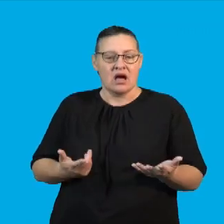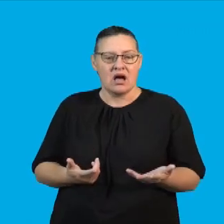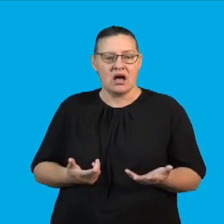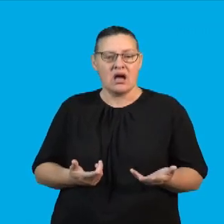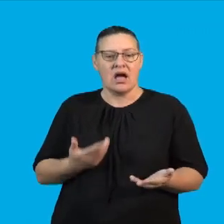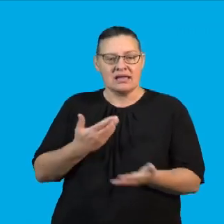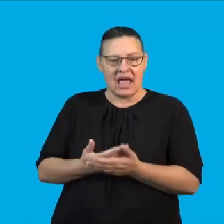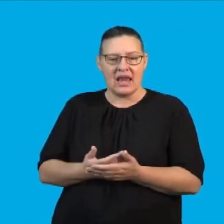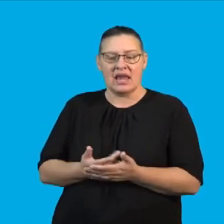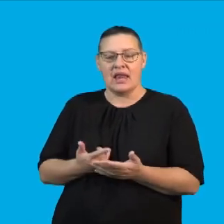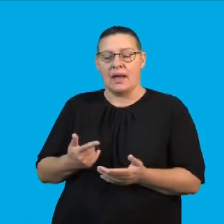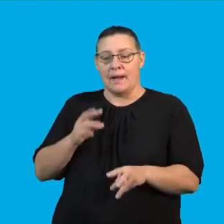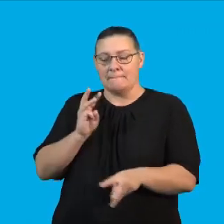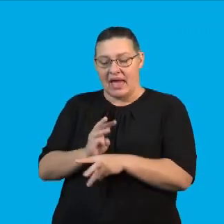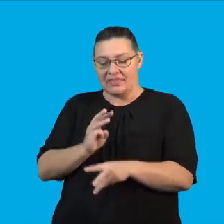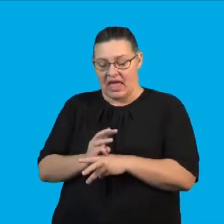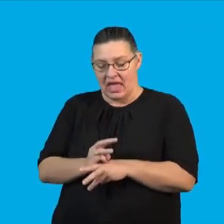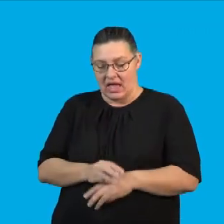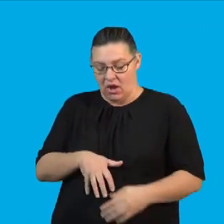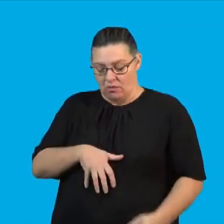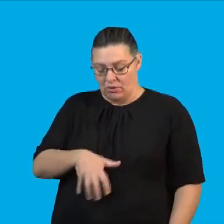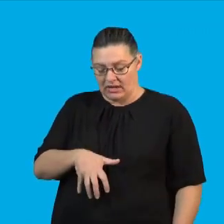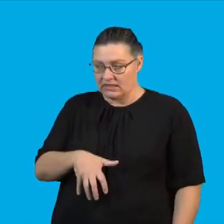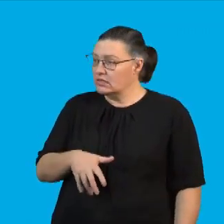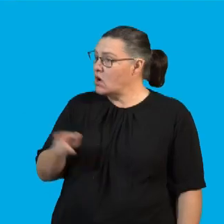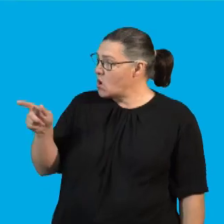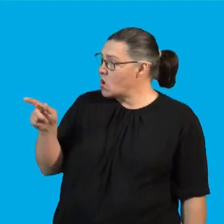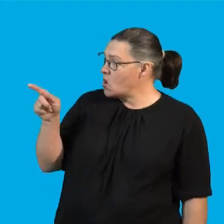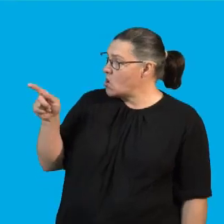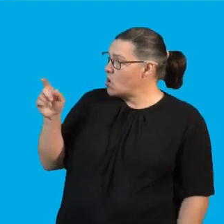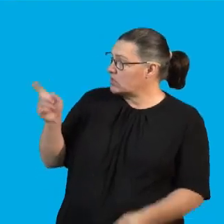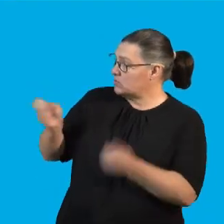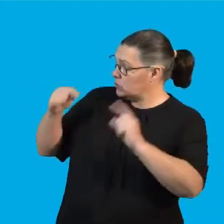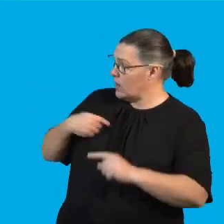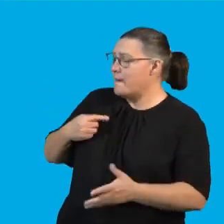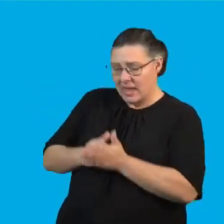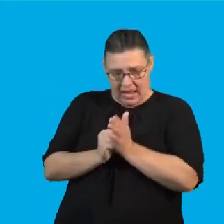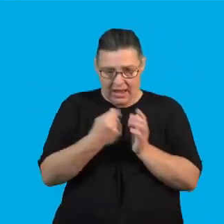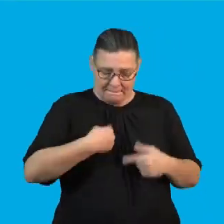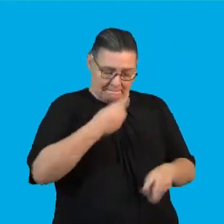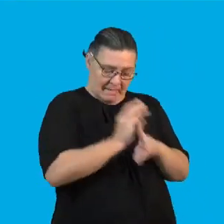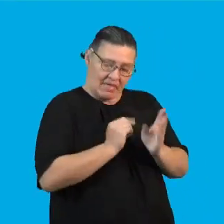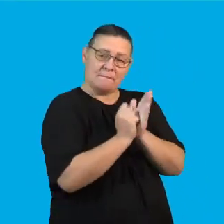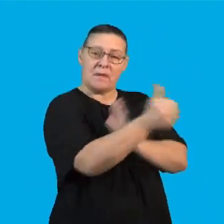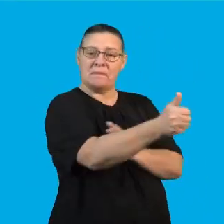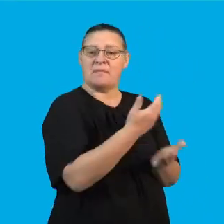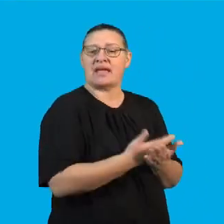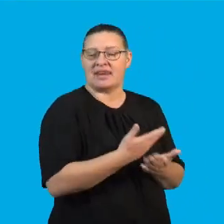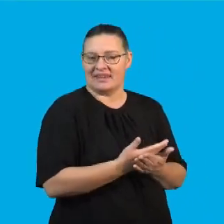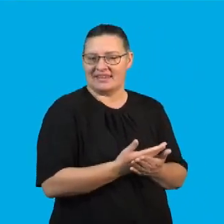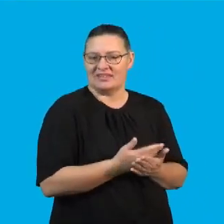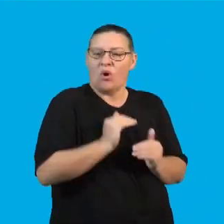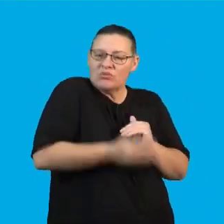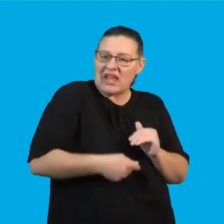danger. Because if a mother is pregnant, when danger comes, this mother is the one that is carrying the